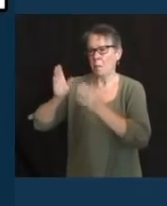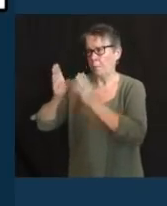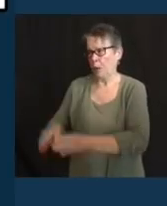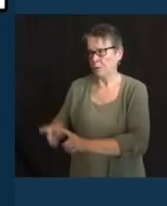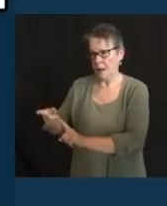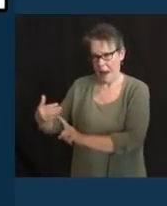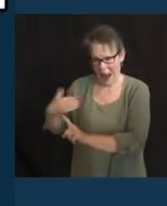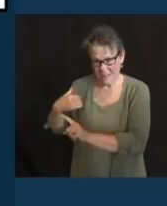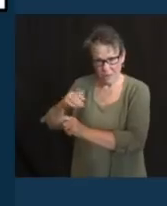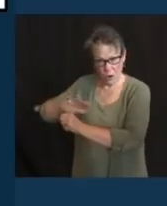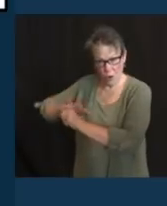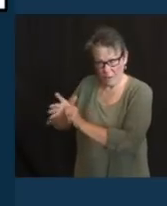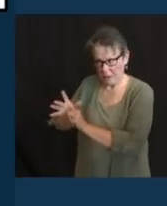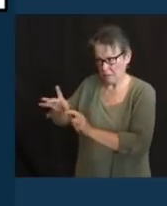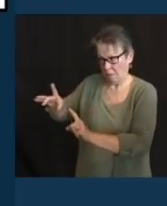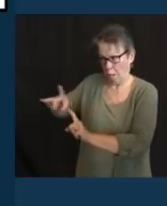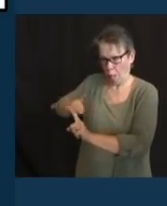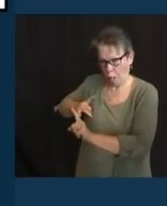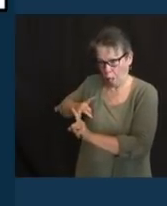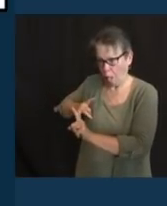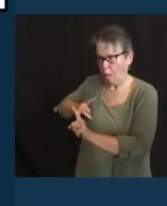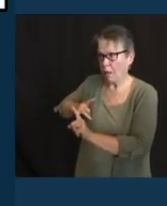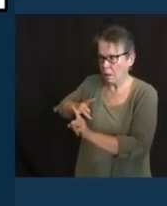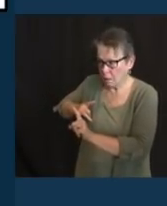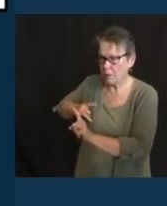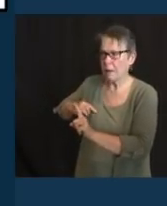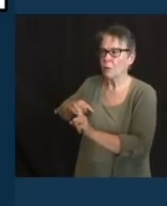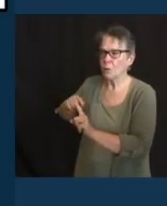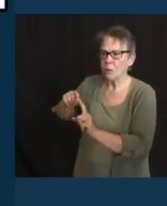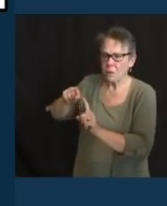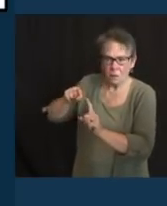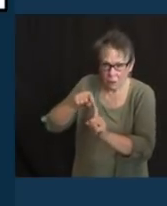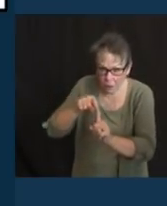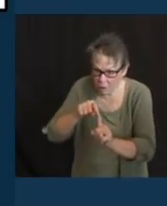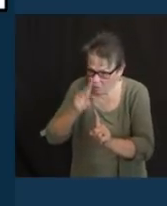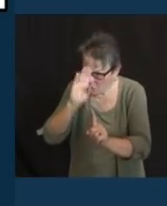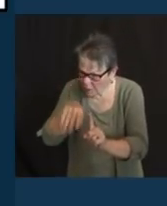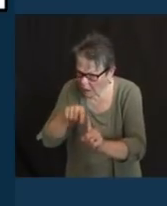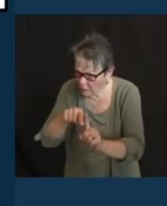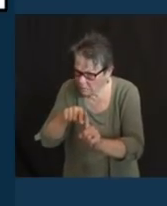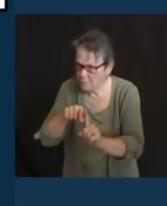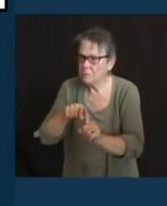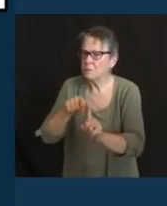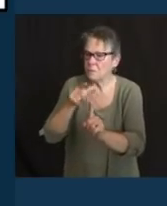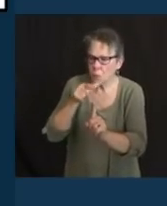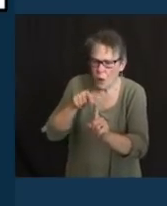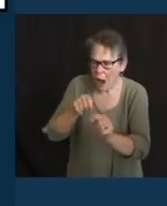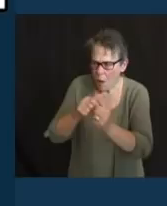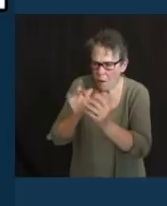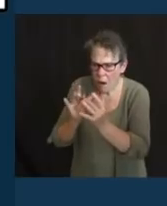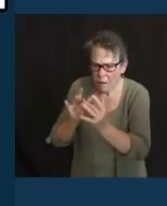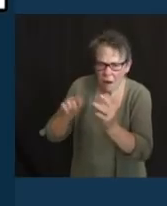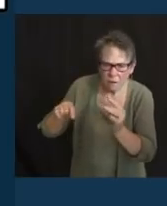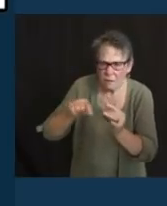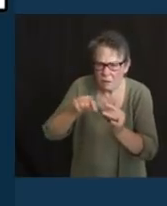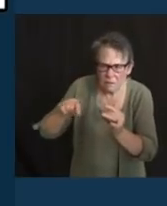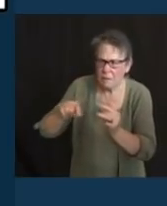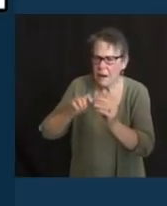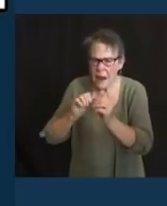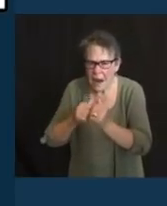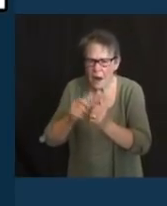phone. The state of New Jersey is neither pursuing nor promoting exposure notification or digital